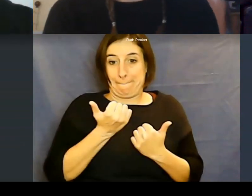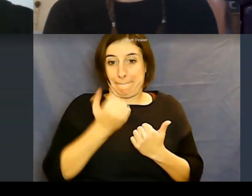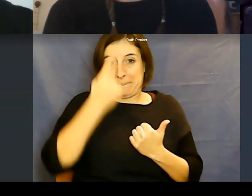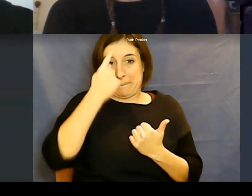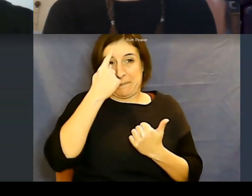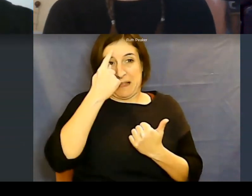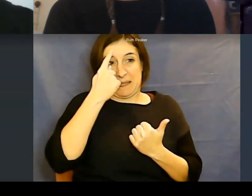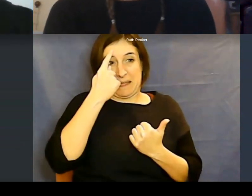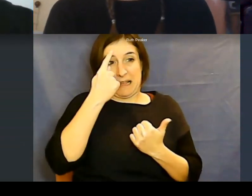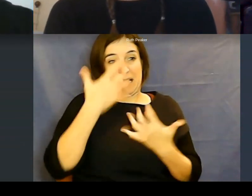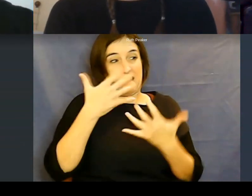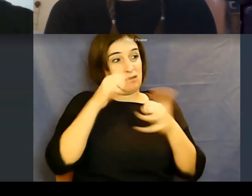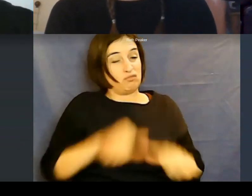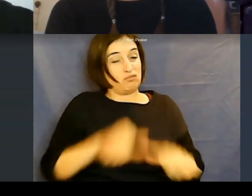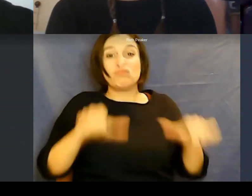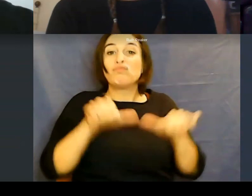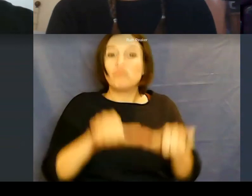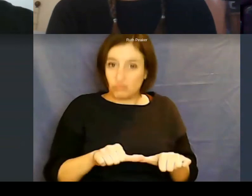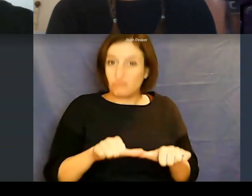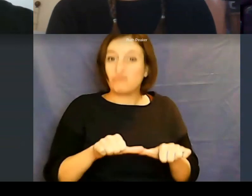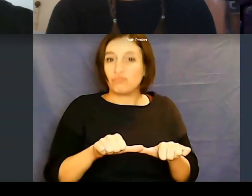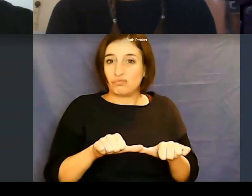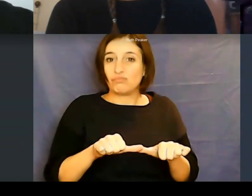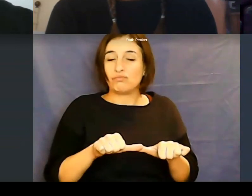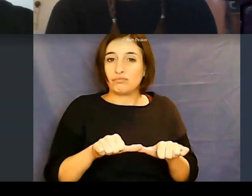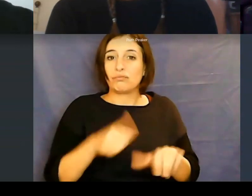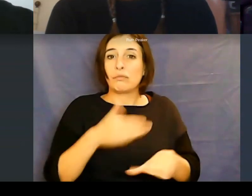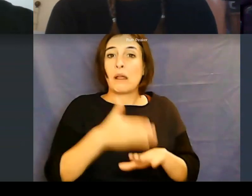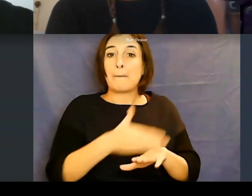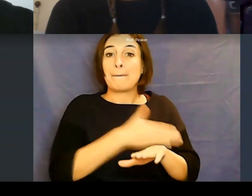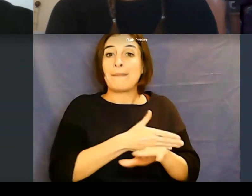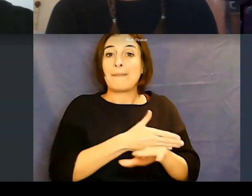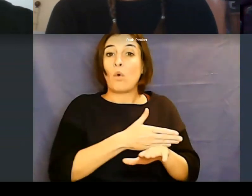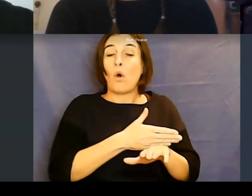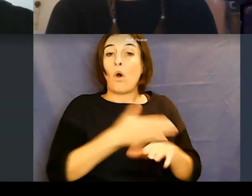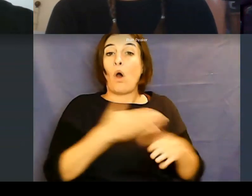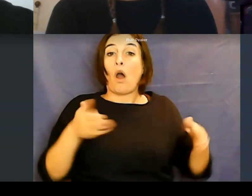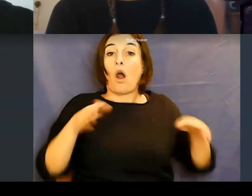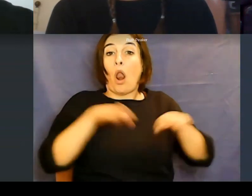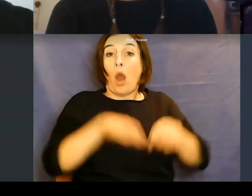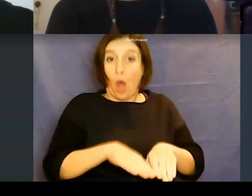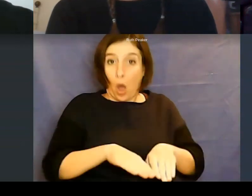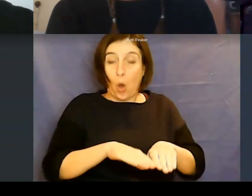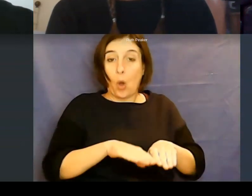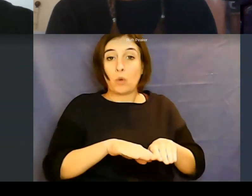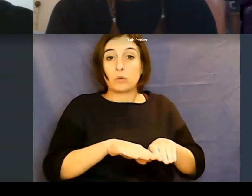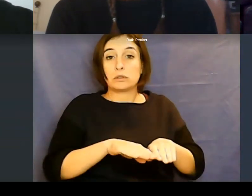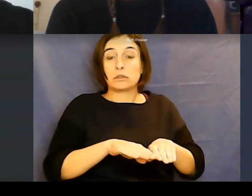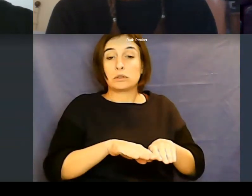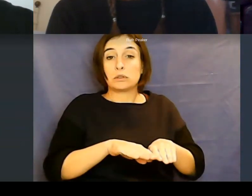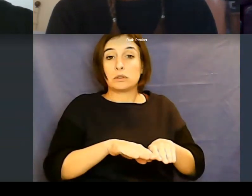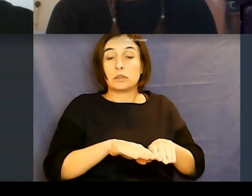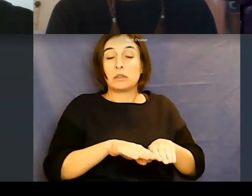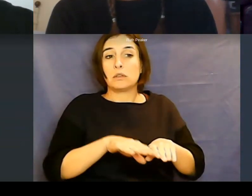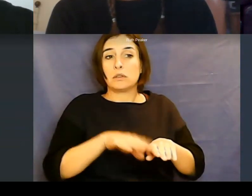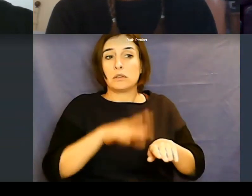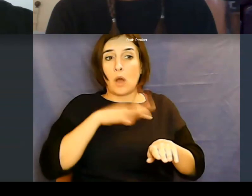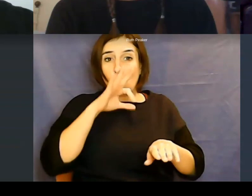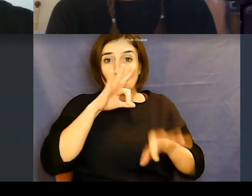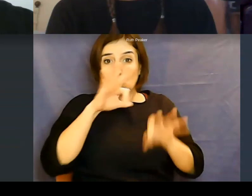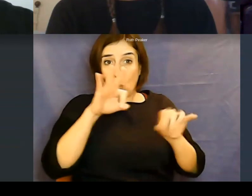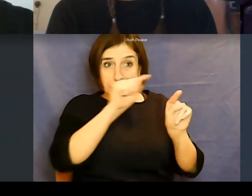the Q&A to a close there. Just before I close the session, I will just ask you all if you can just maybe give some closing